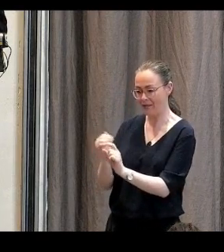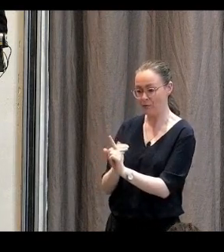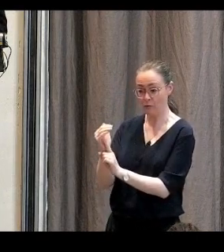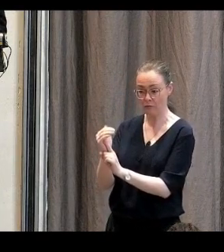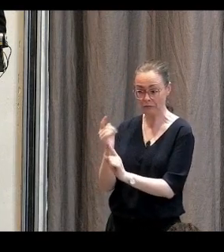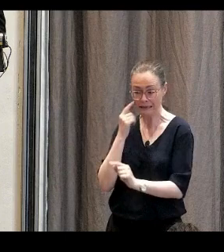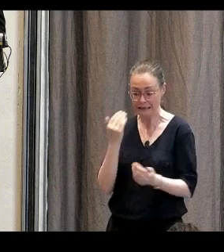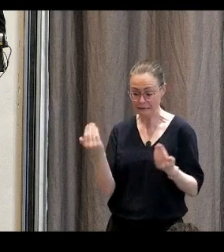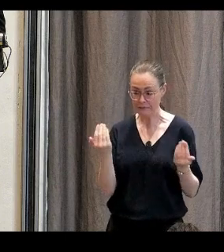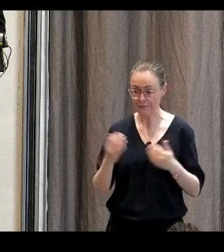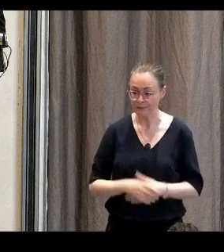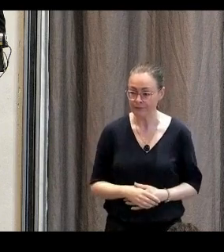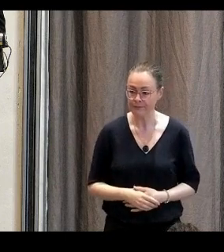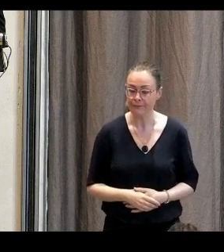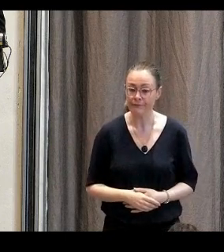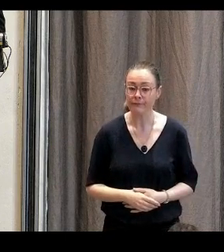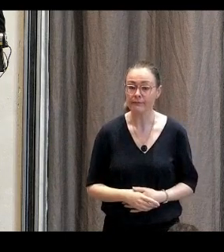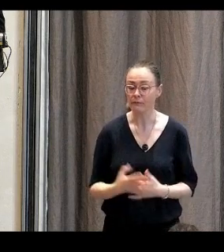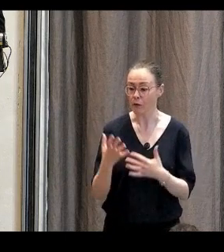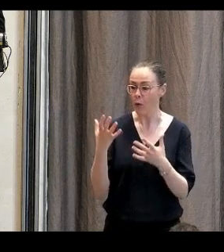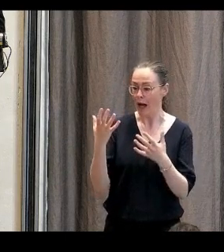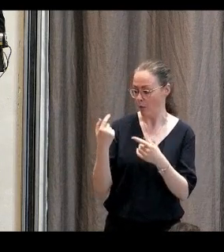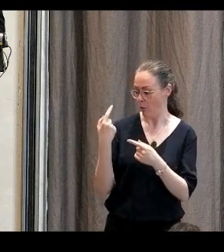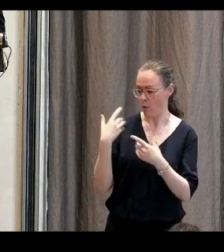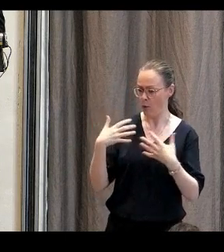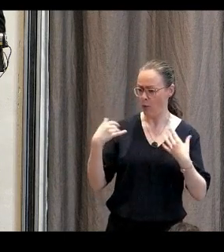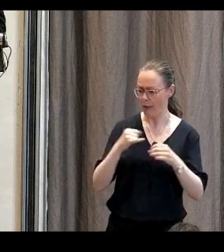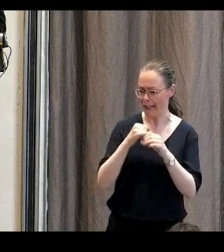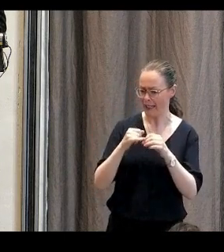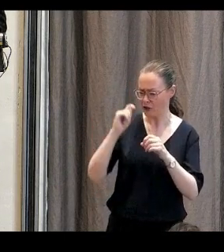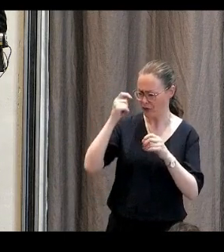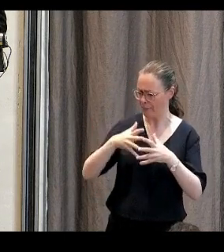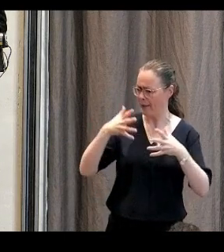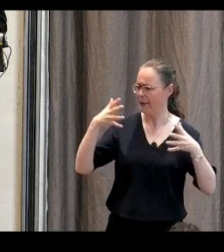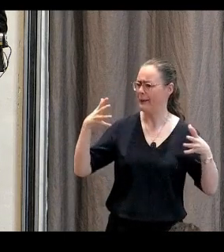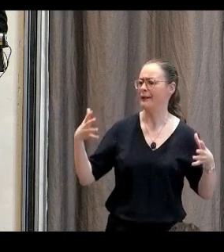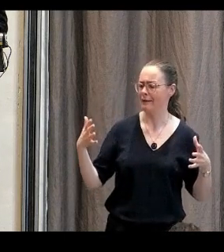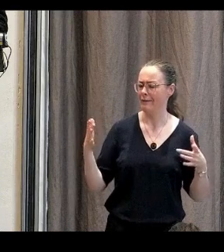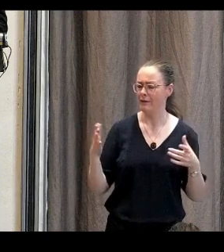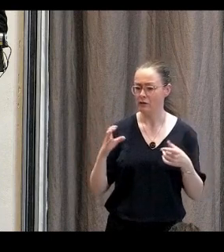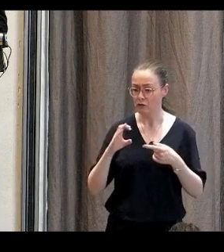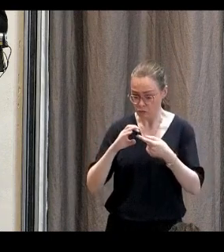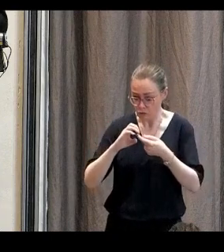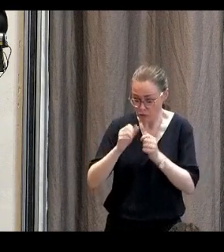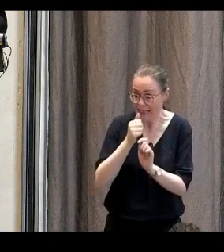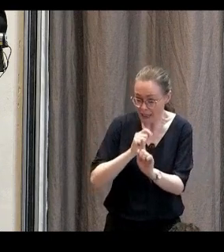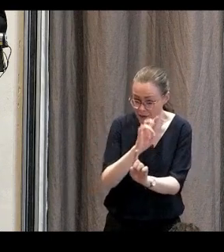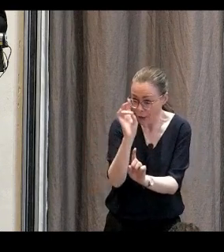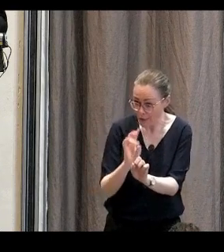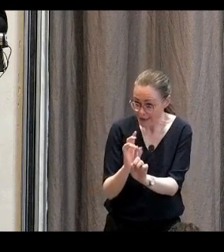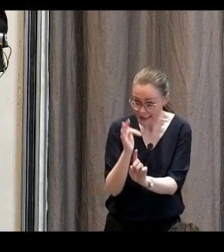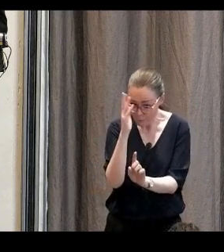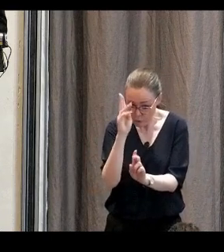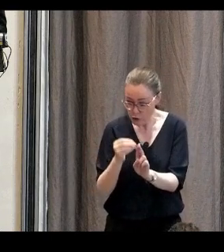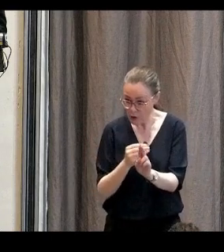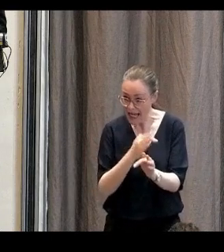better? And we ran one of these big clinical trials trying to answer this question: should we start